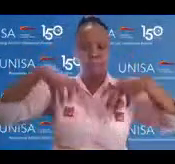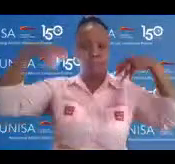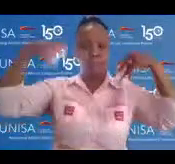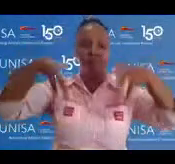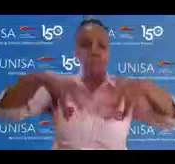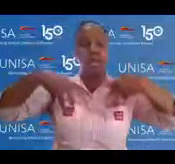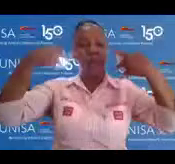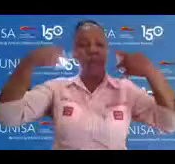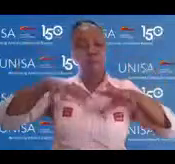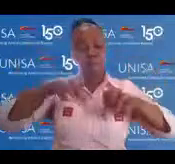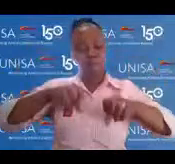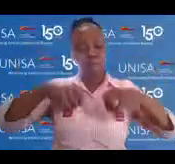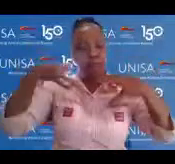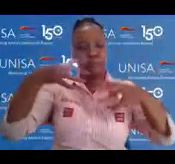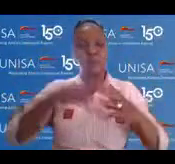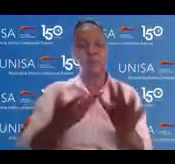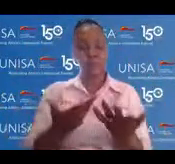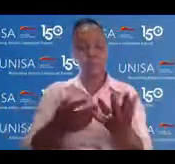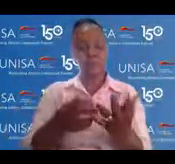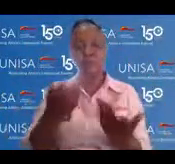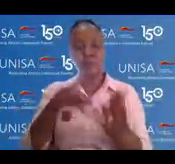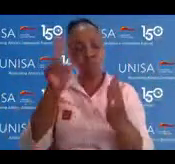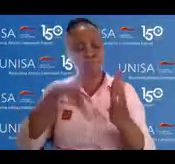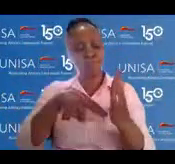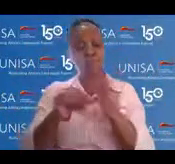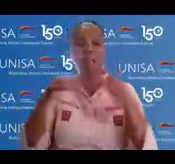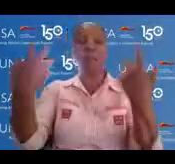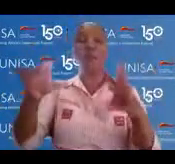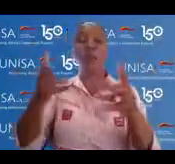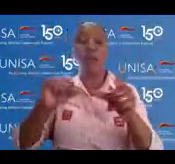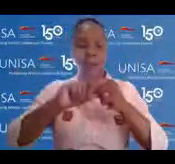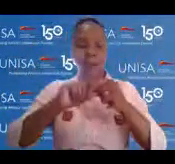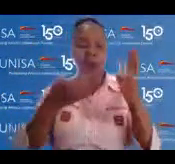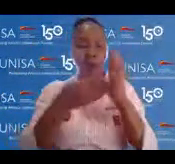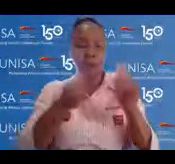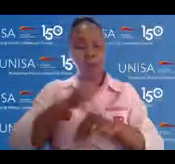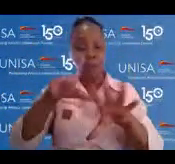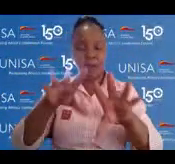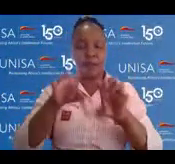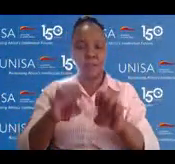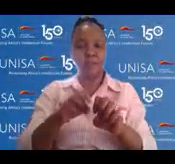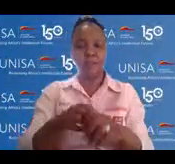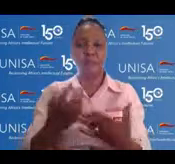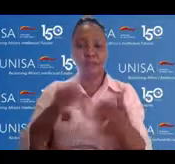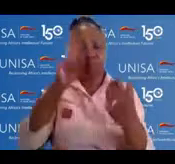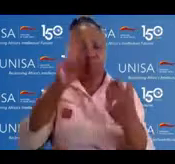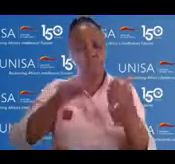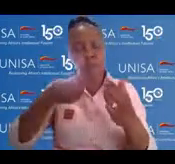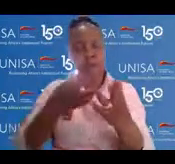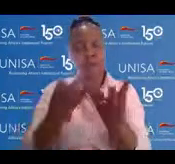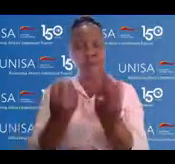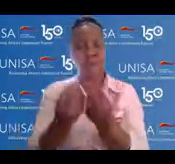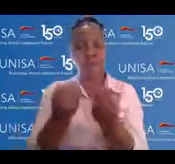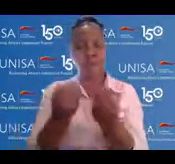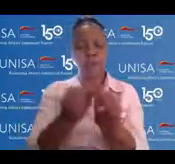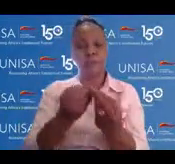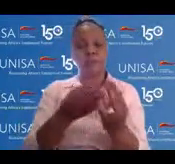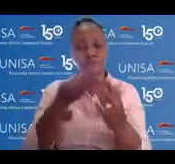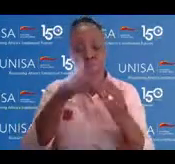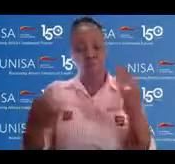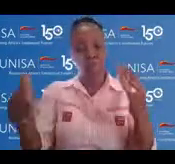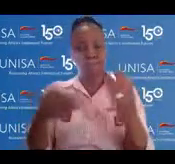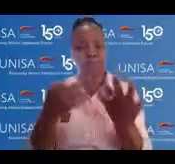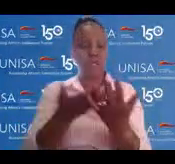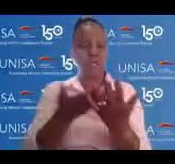you are going to see the important links, which is my exam. Then you can read other things through down, but you are going to click where it says